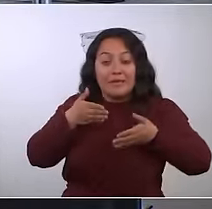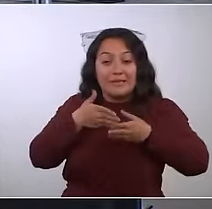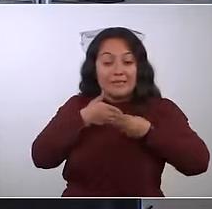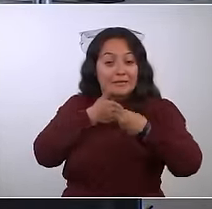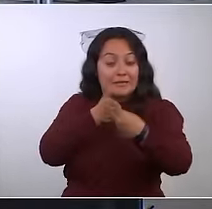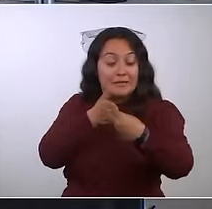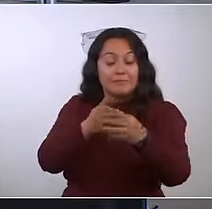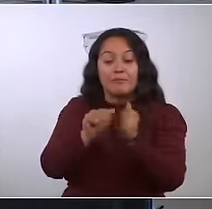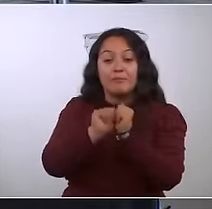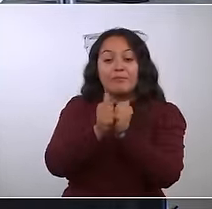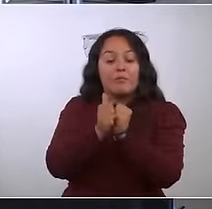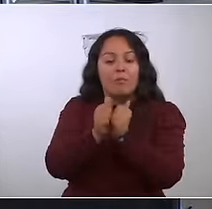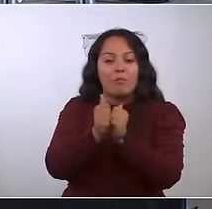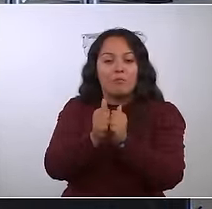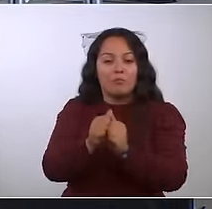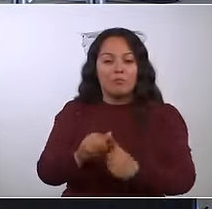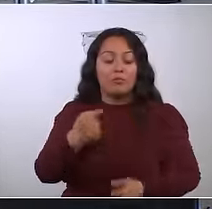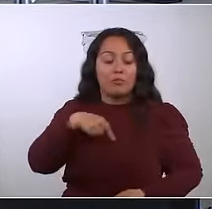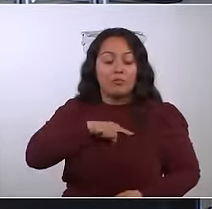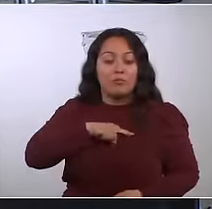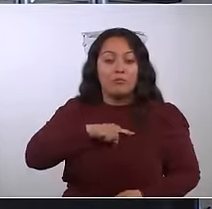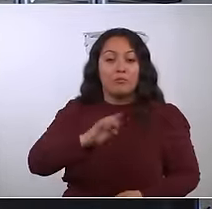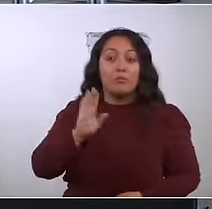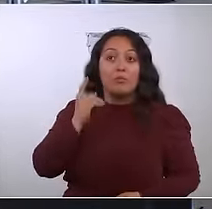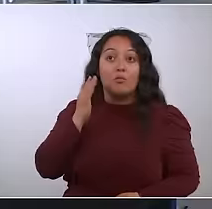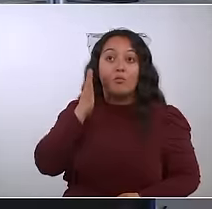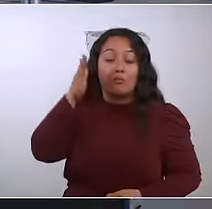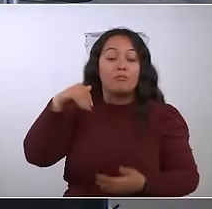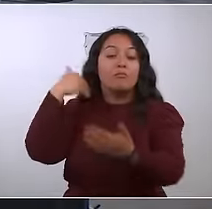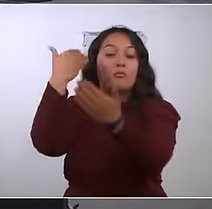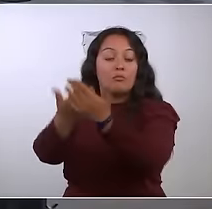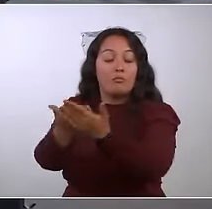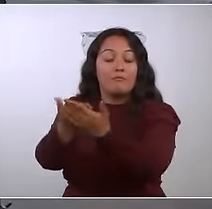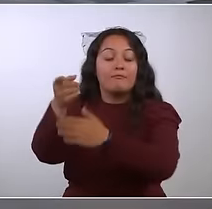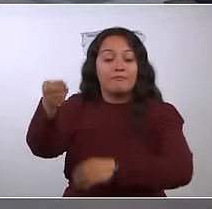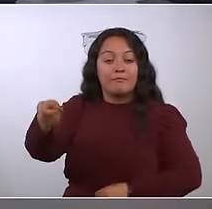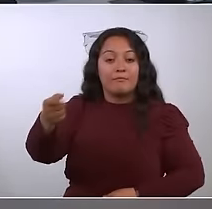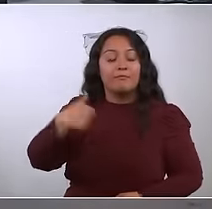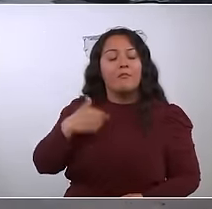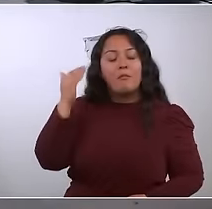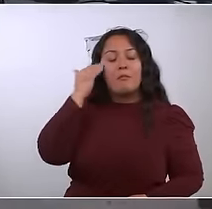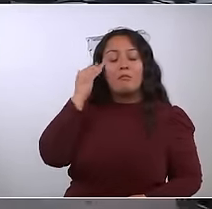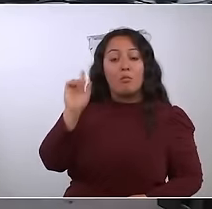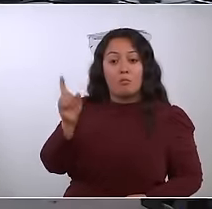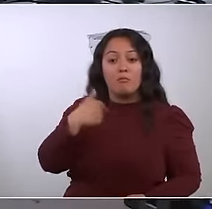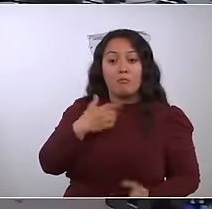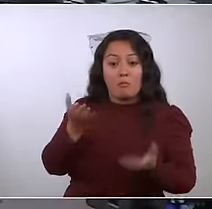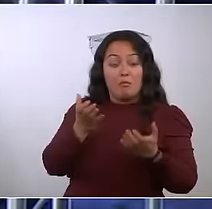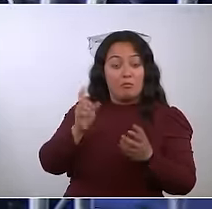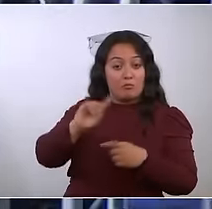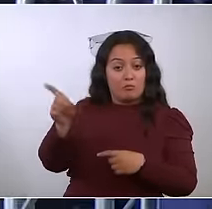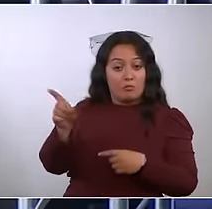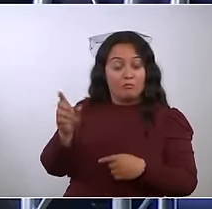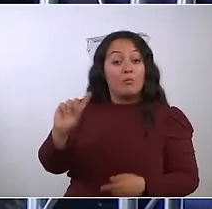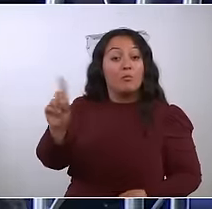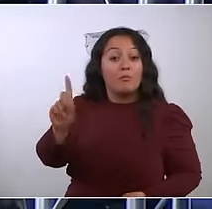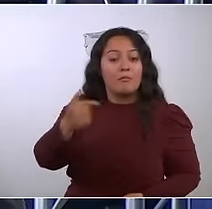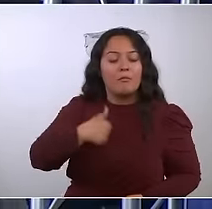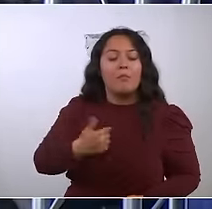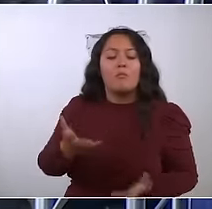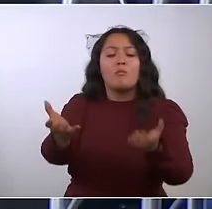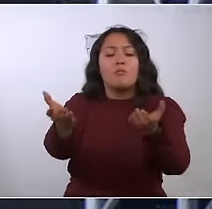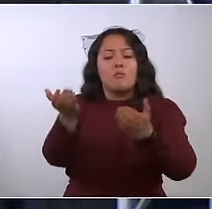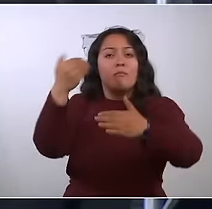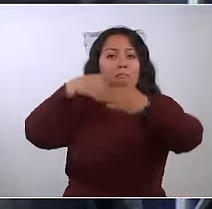es. I know where I want to go. Yo sé dónde quiero ir. Yo sé para dónde quiero ir. I know where I want to go. Yo quiero llegar al cielo. I want to get to heaven.